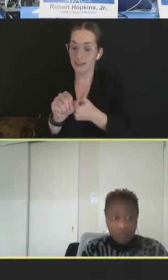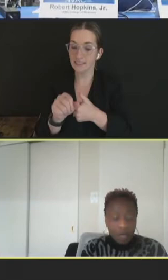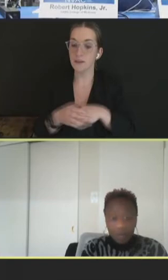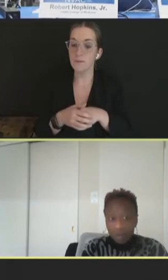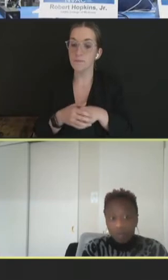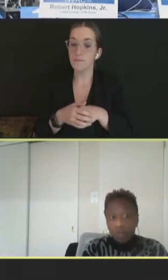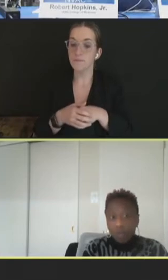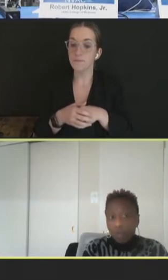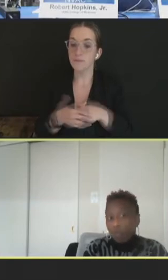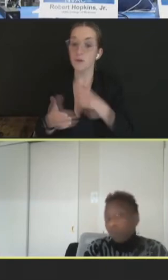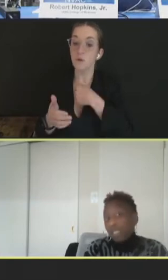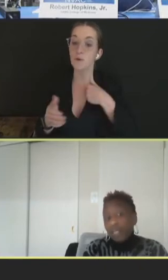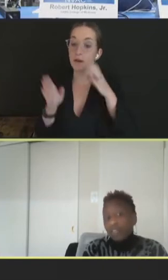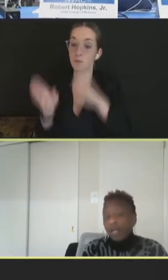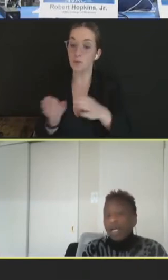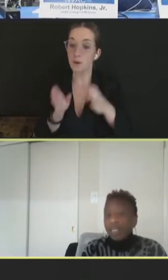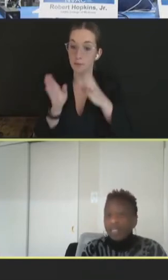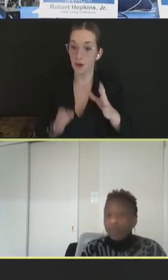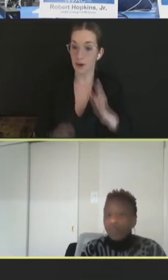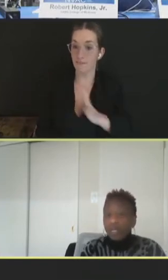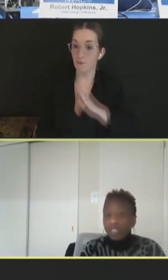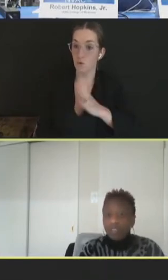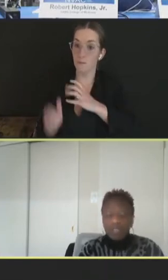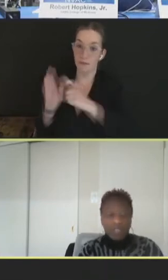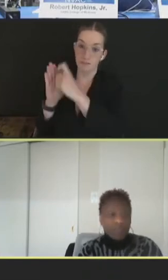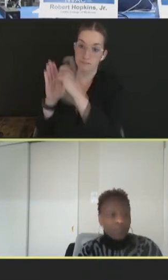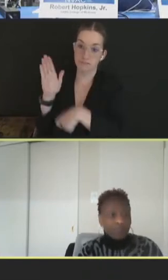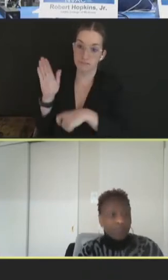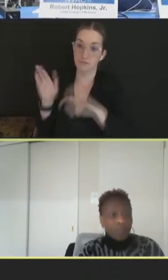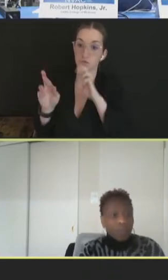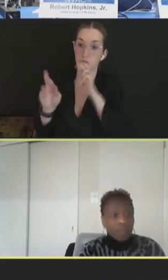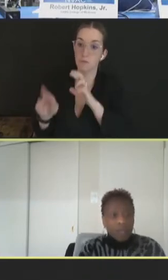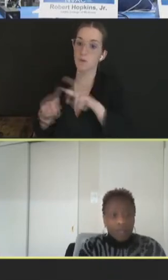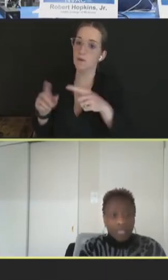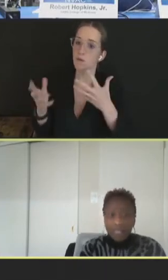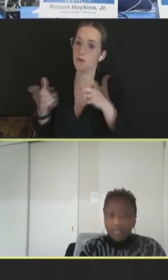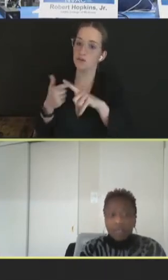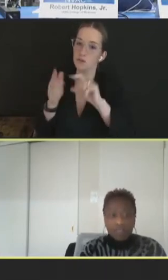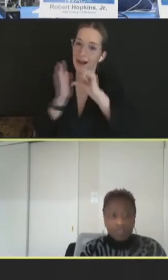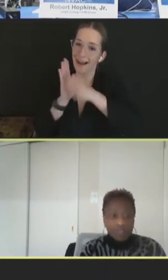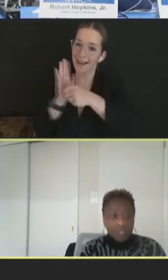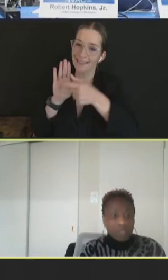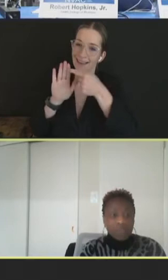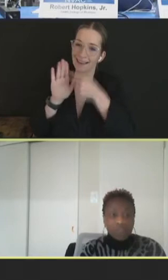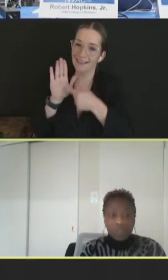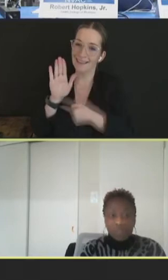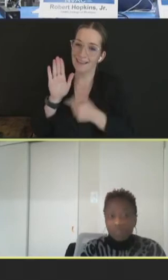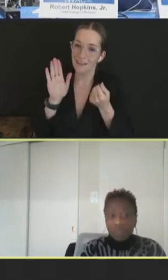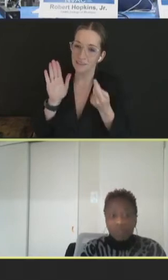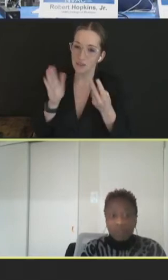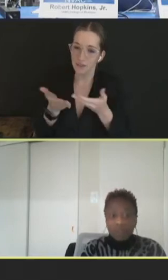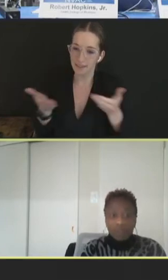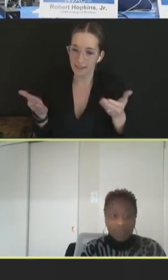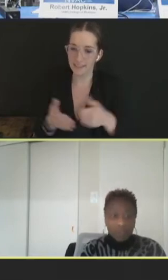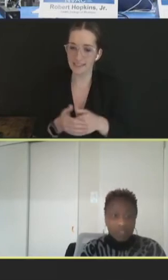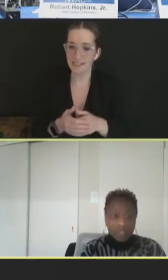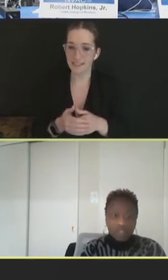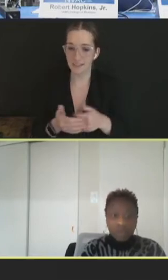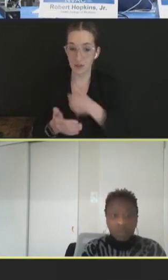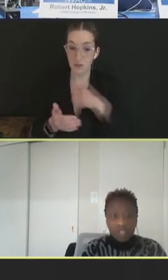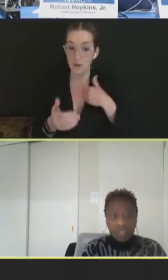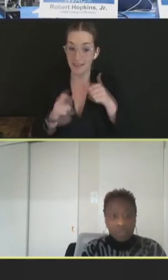submitted a full report, but would like to highlight a few activities. The Indian Health Service continues to confront